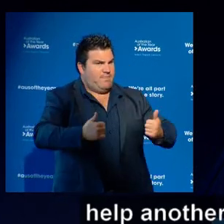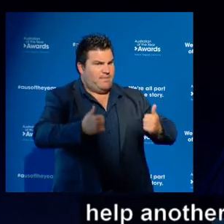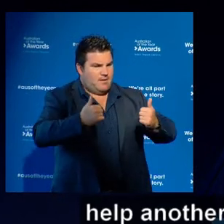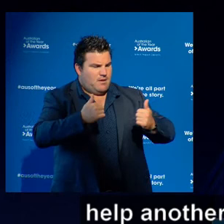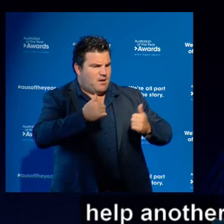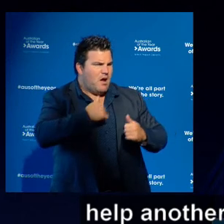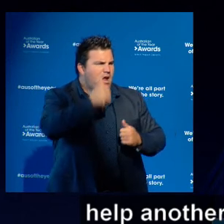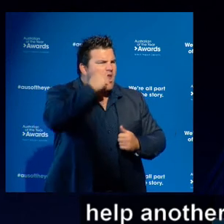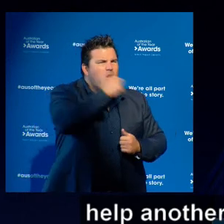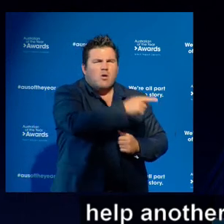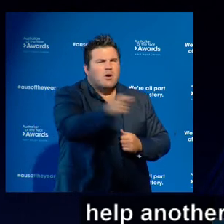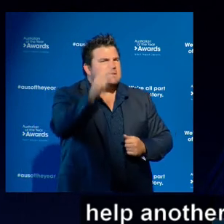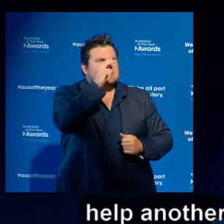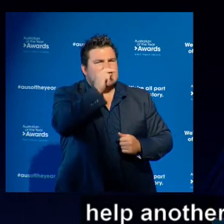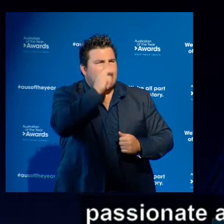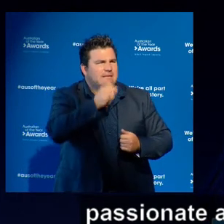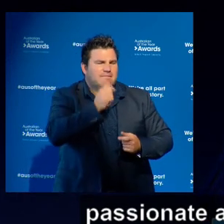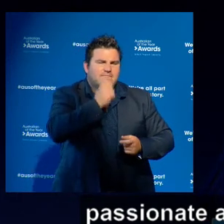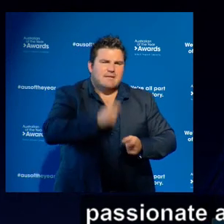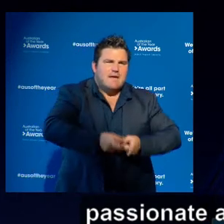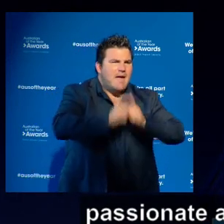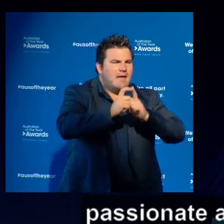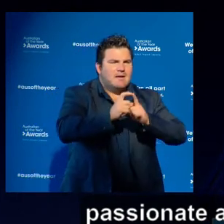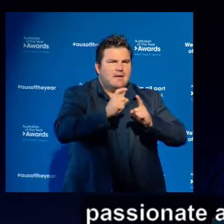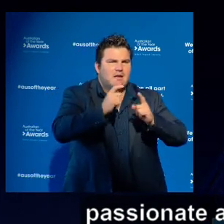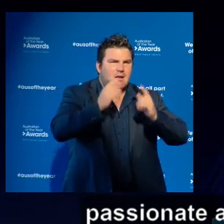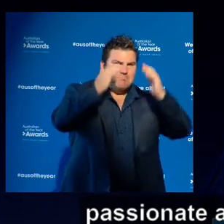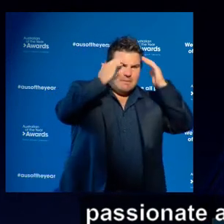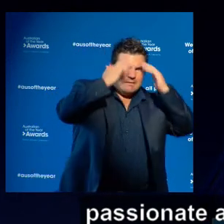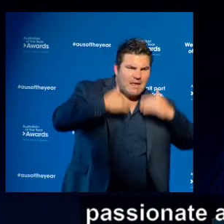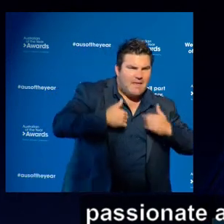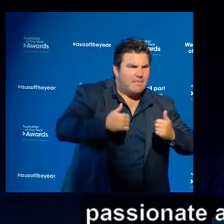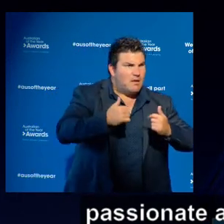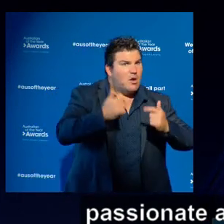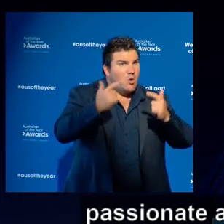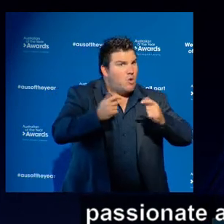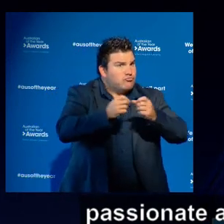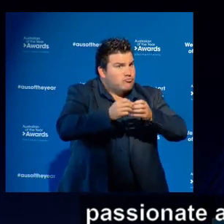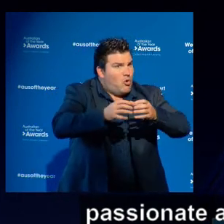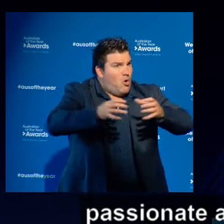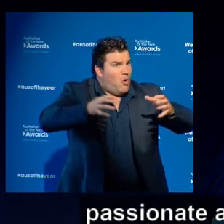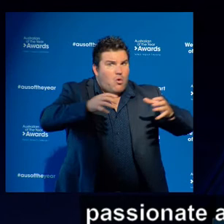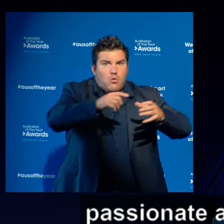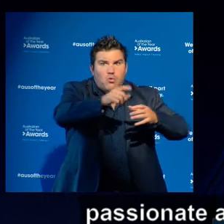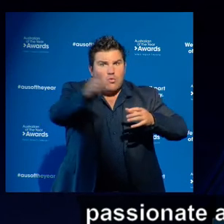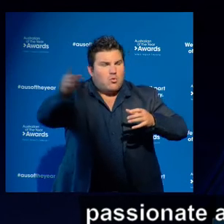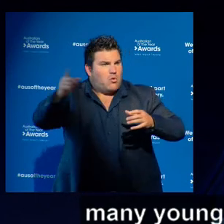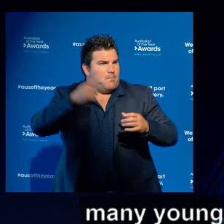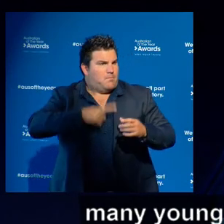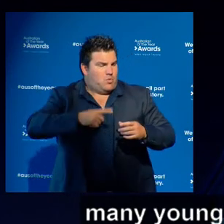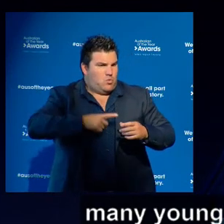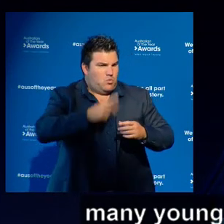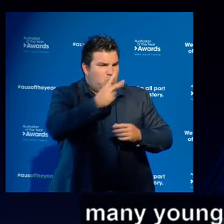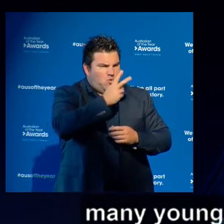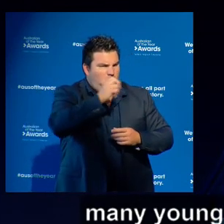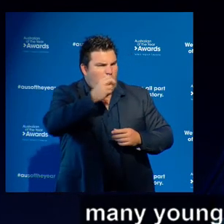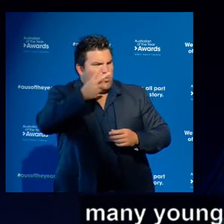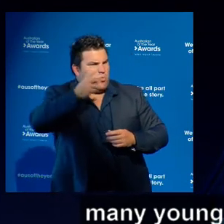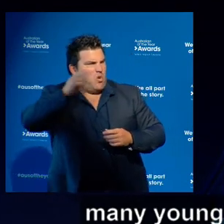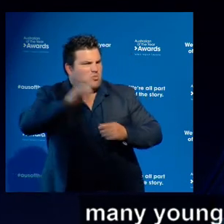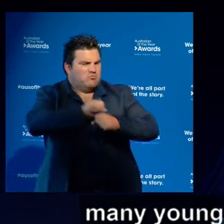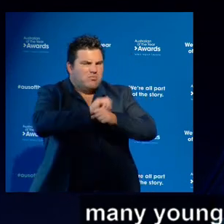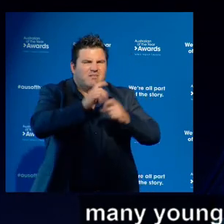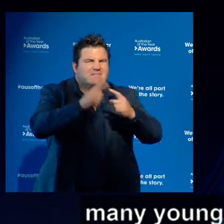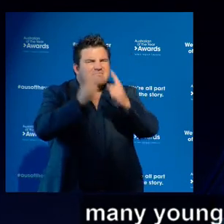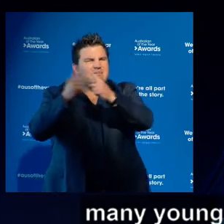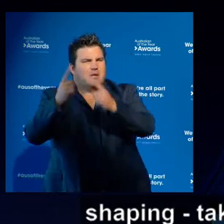so many young people struggle with, and it's something that, you know, is shaping, taking a great toll on our nation at the moment with everything that's been